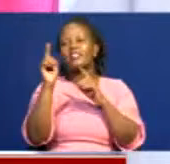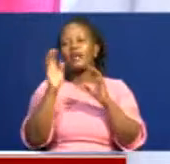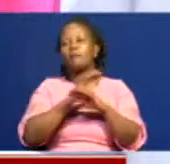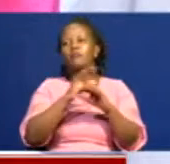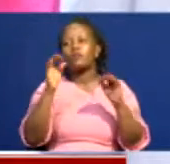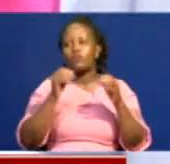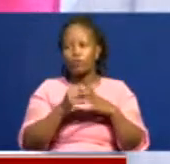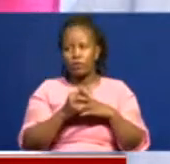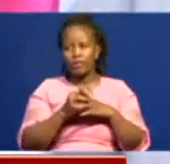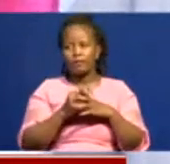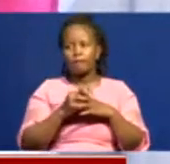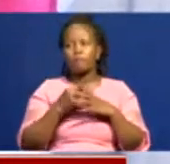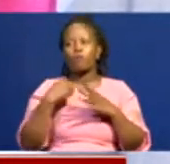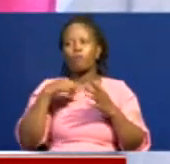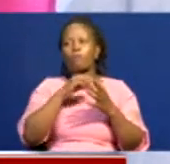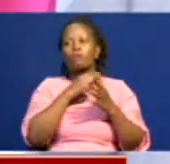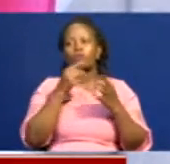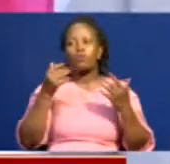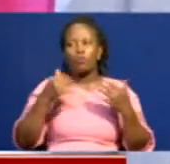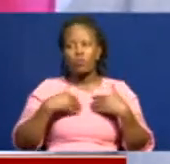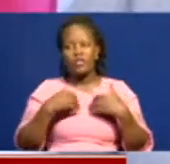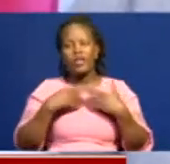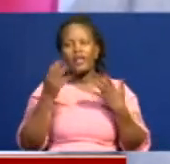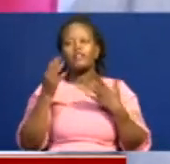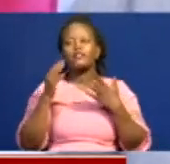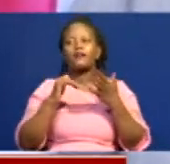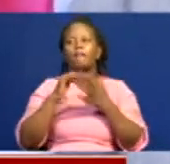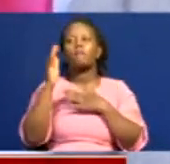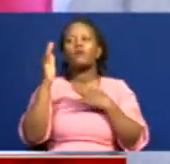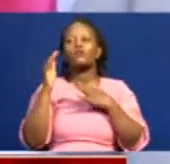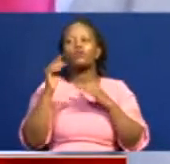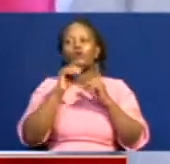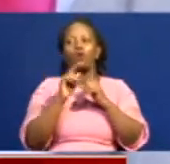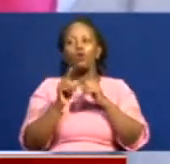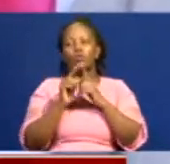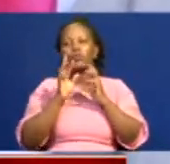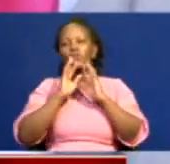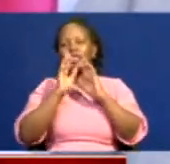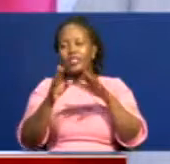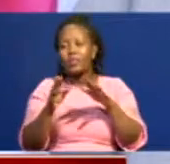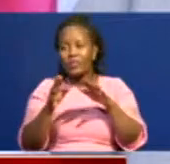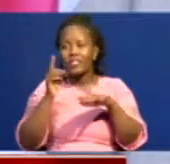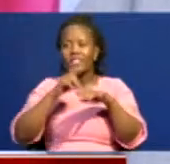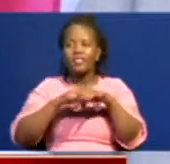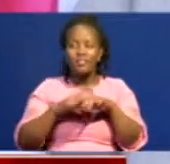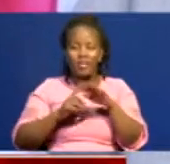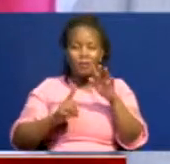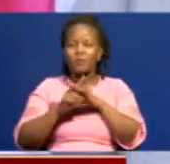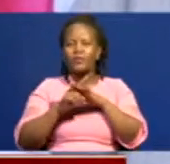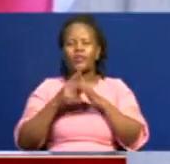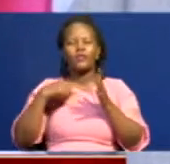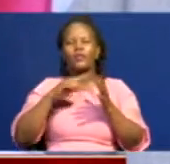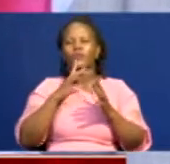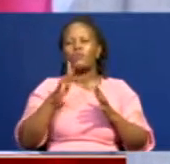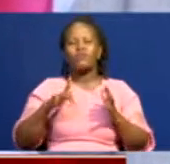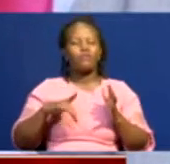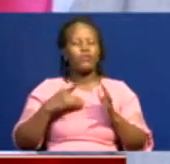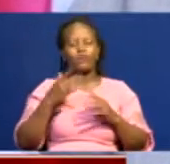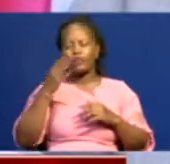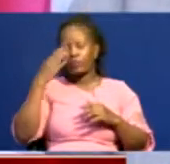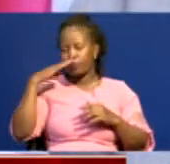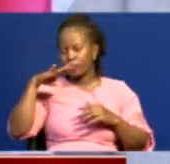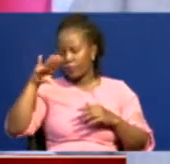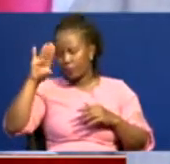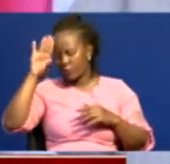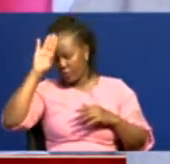our examination, knowing that we were going to top Nyanza region. But then when the results came out, we were more than devastated. It's beyond expectation.